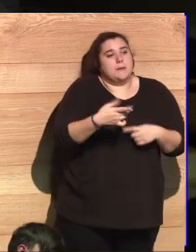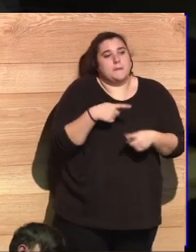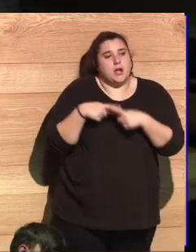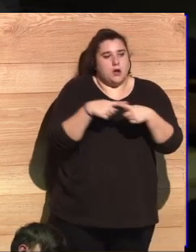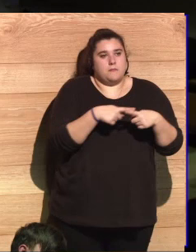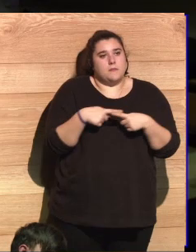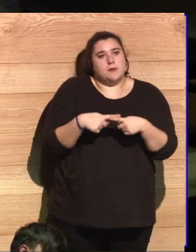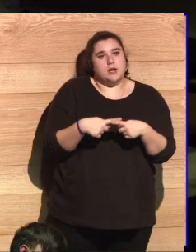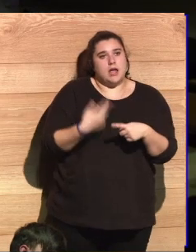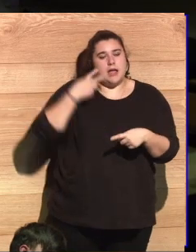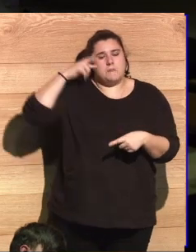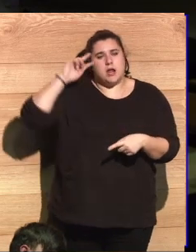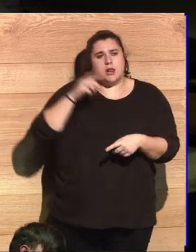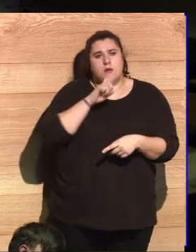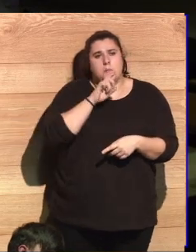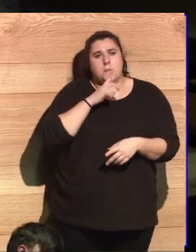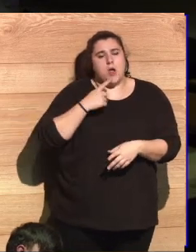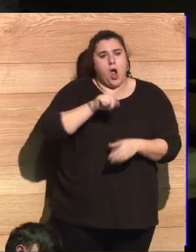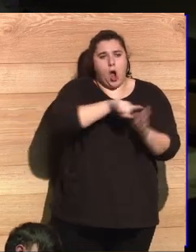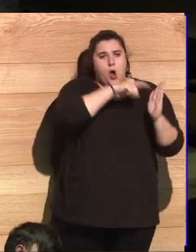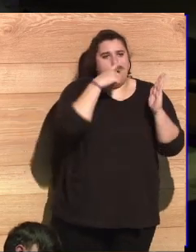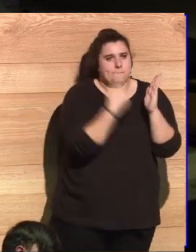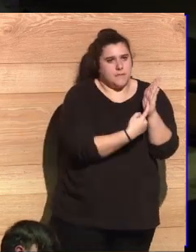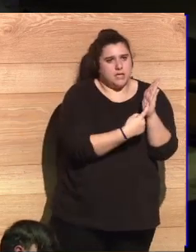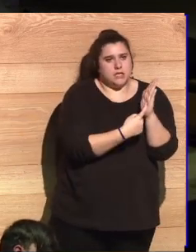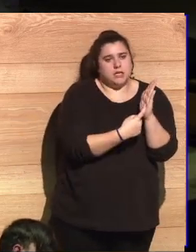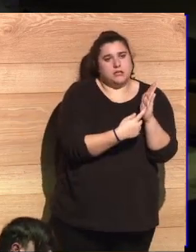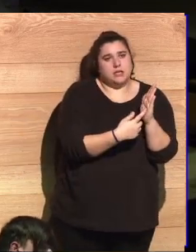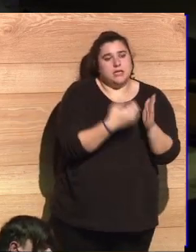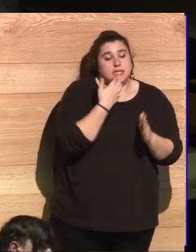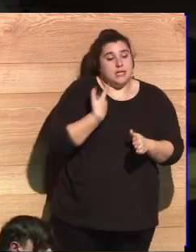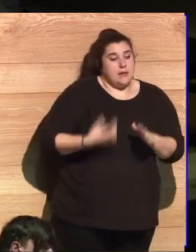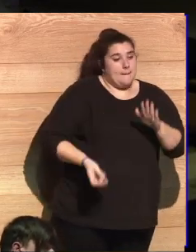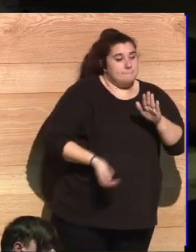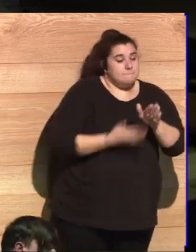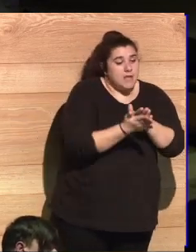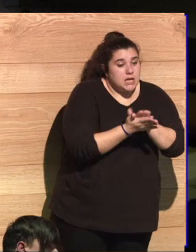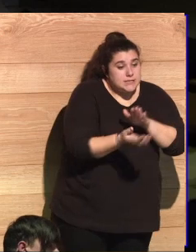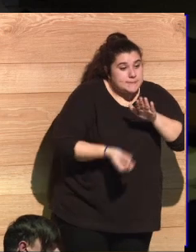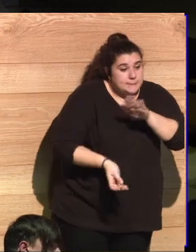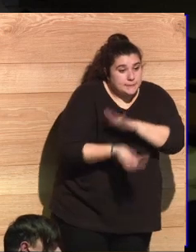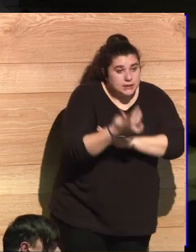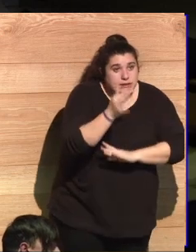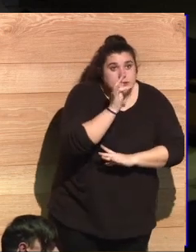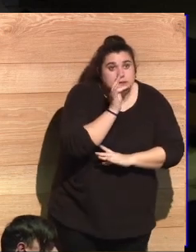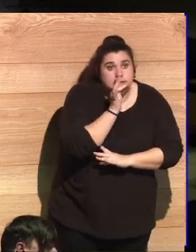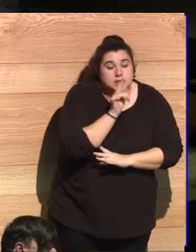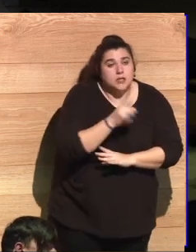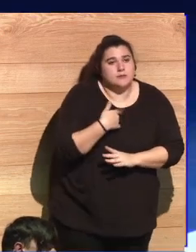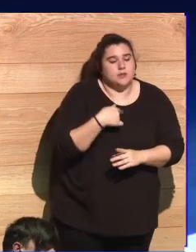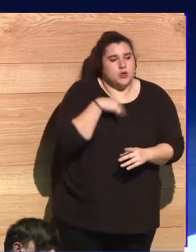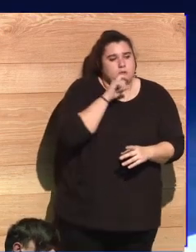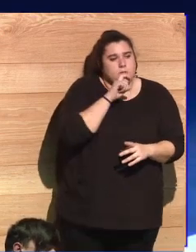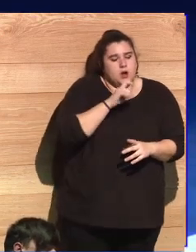mean, if I had gone to my grave without publishing this story, I would have felt like I left something undone.